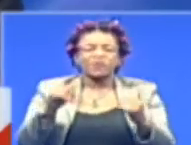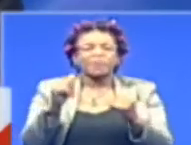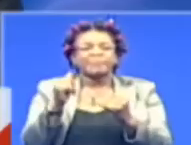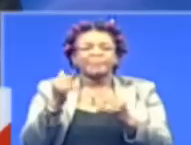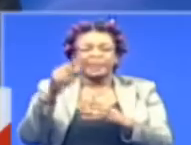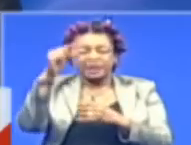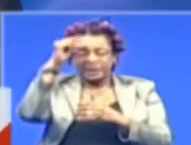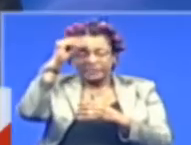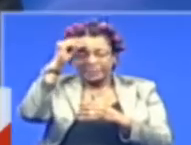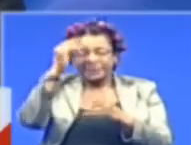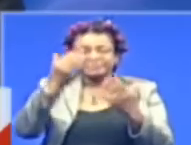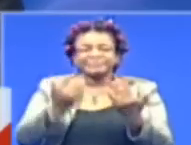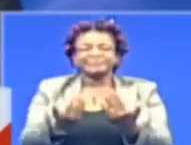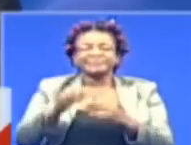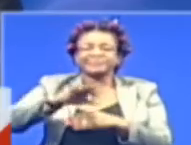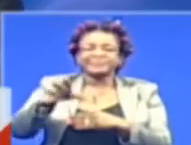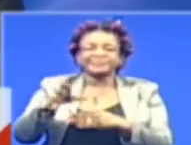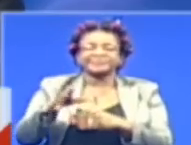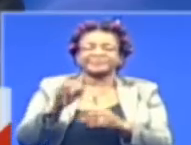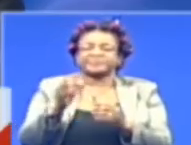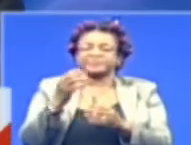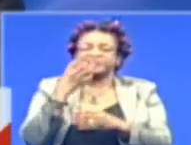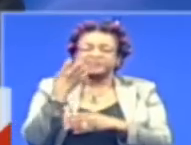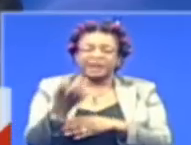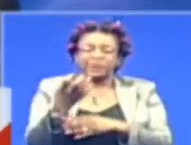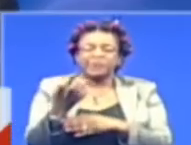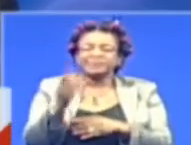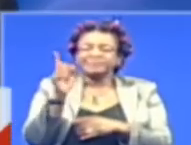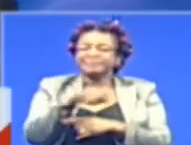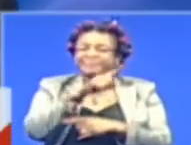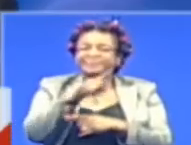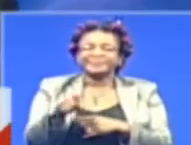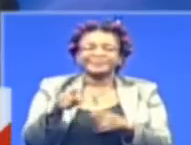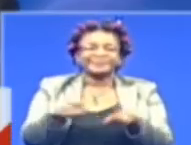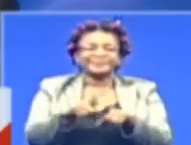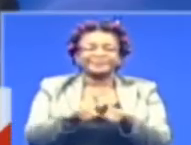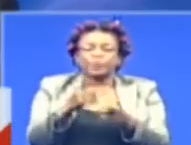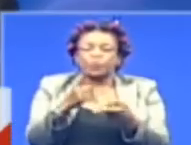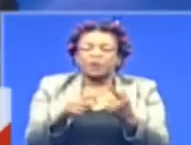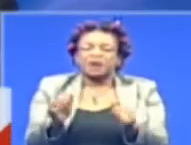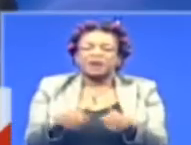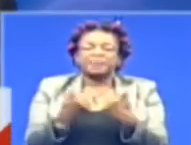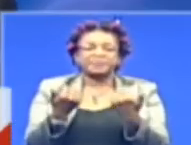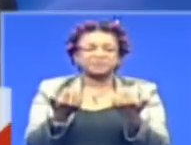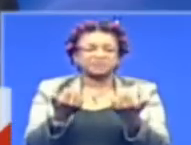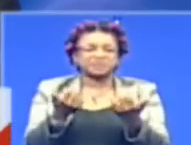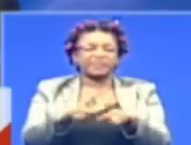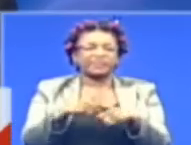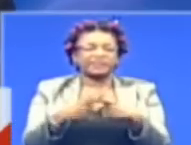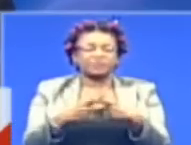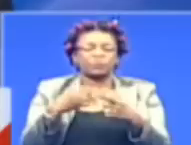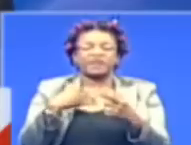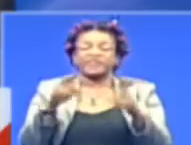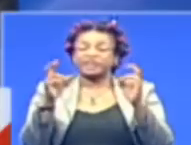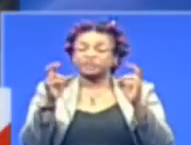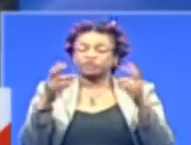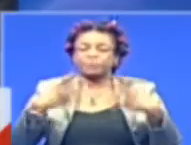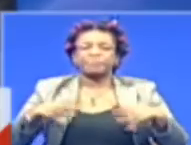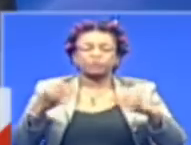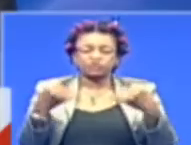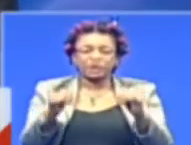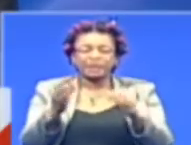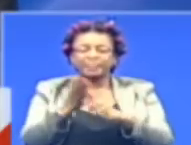seeing certain counties banning, charcoal banning. What alternatives are we giving the people? Because then there's the issue of the people just try and sneak